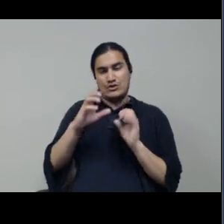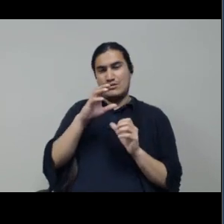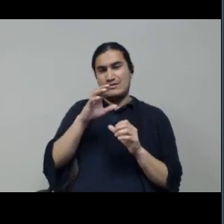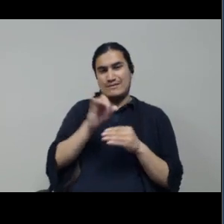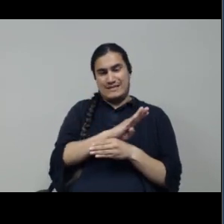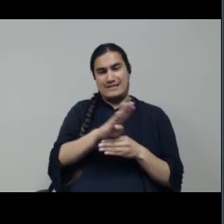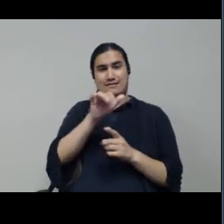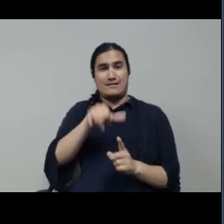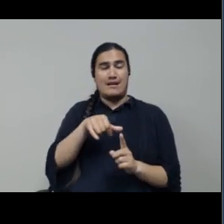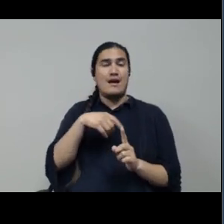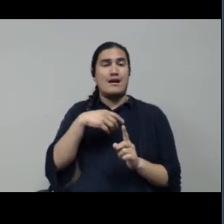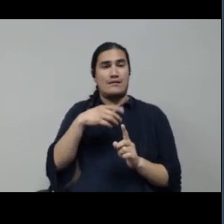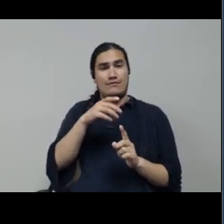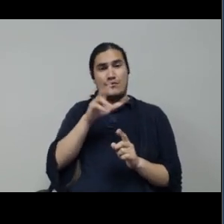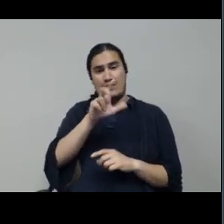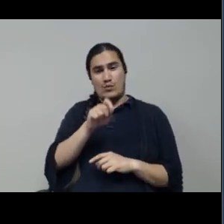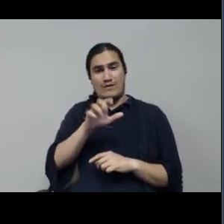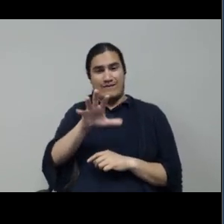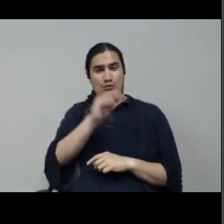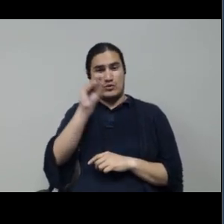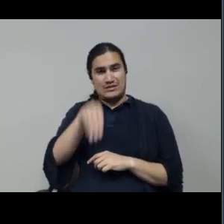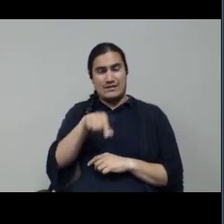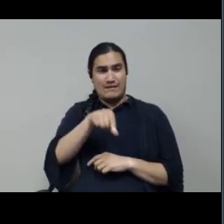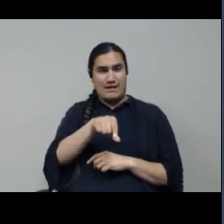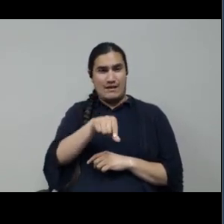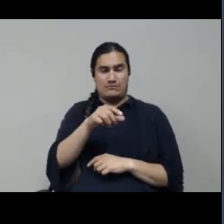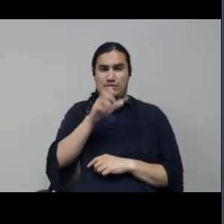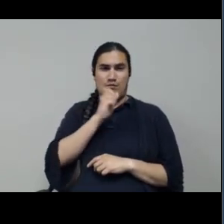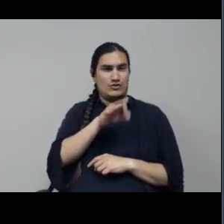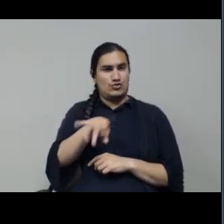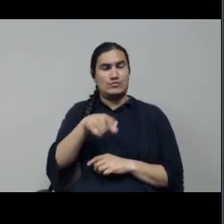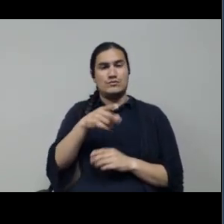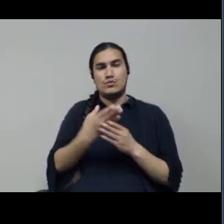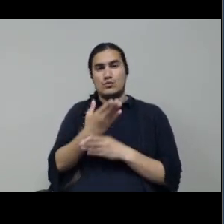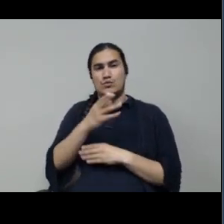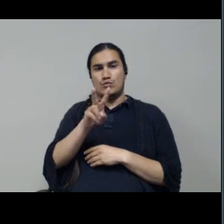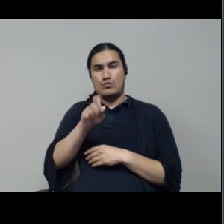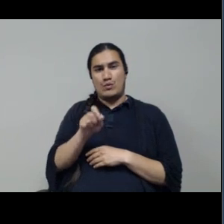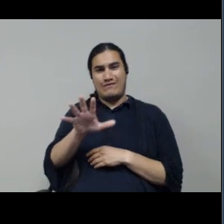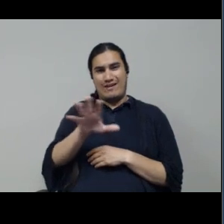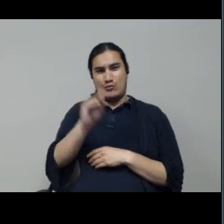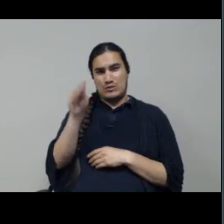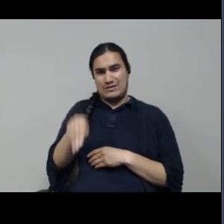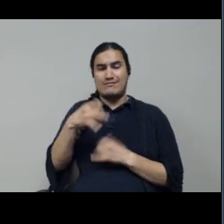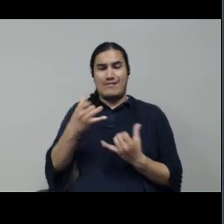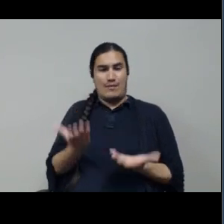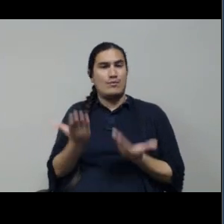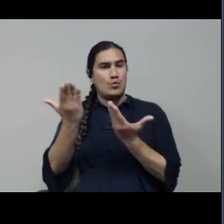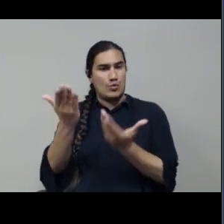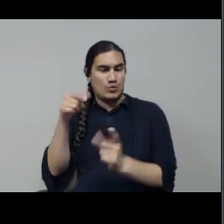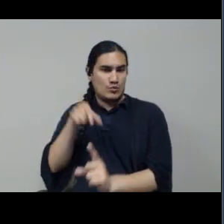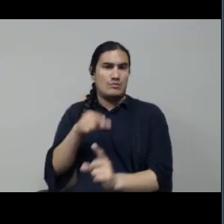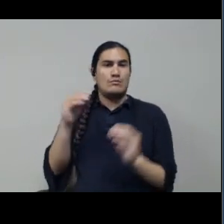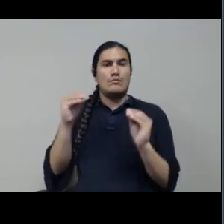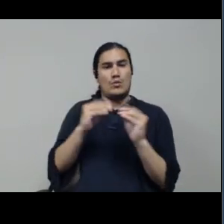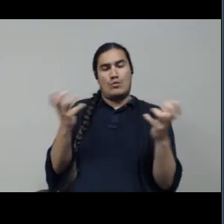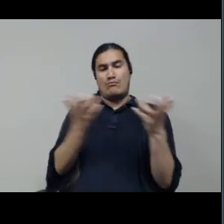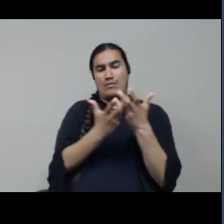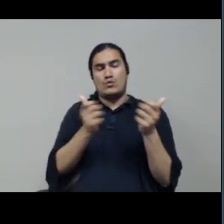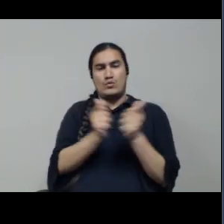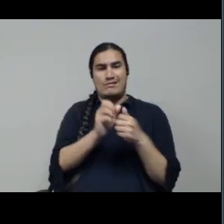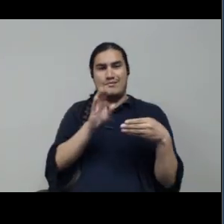fee rate of 3.5% was outdated, and the new 2.5% rate now being proposed is more in line with